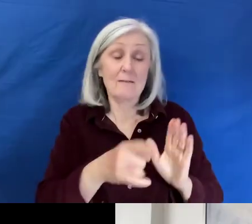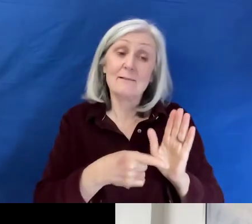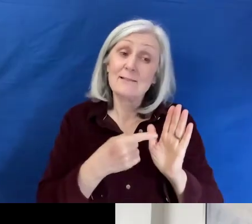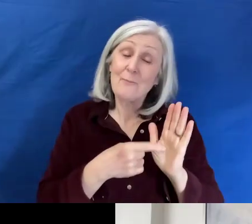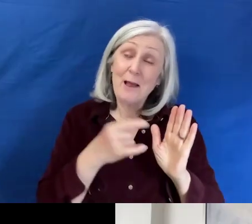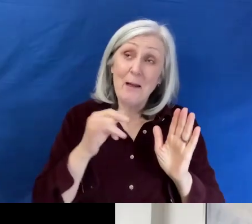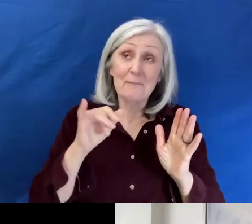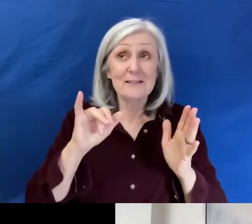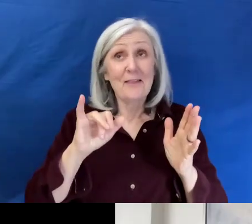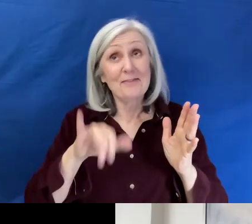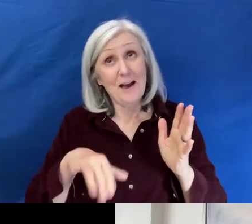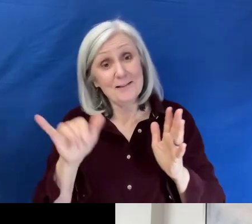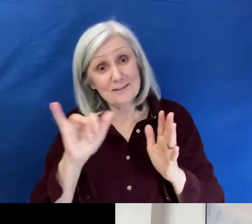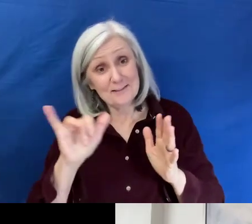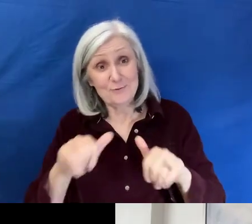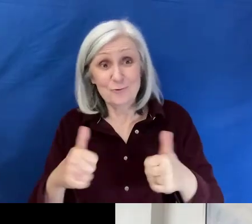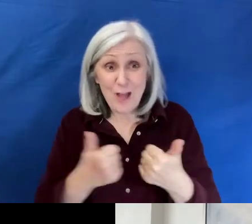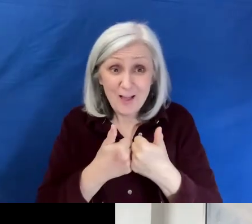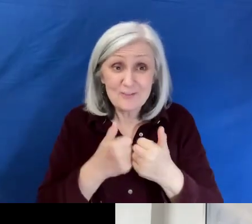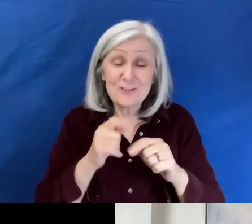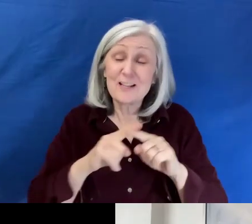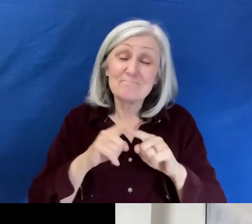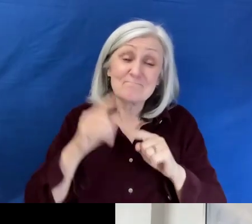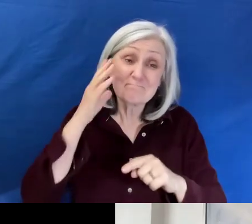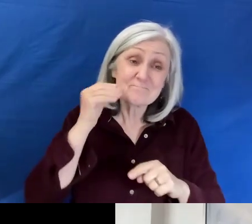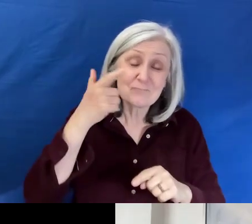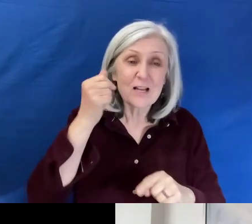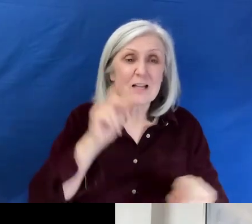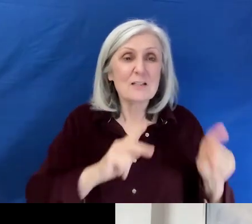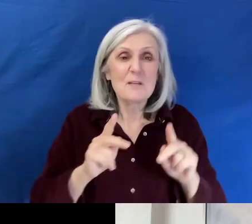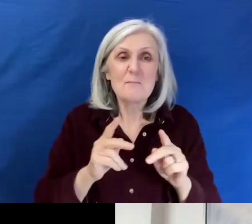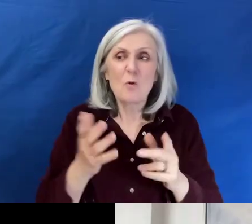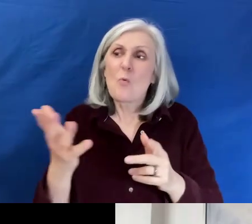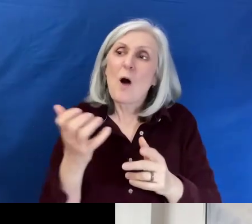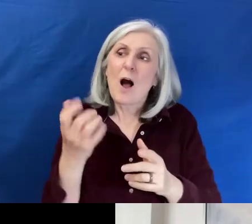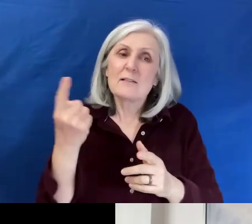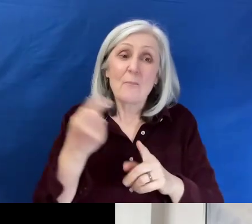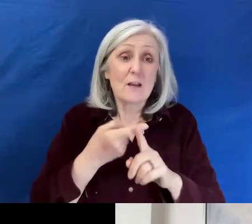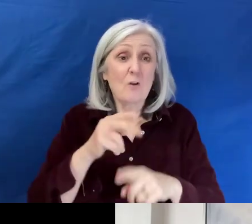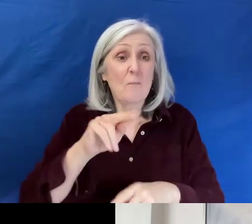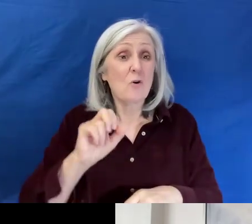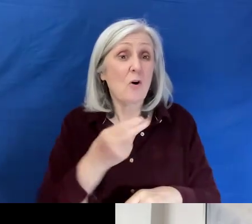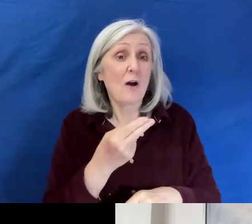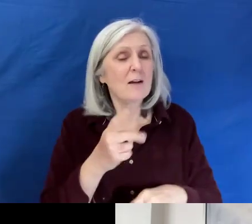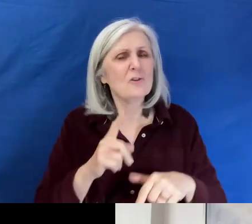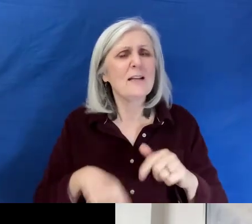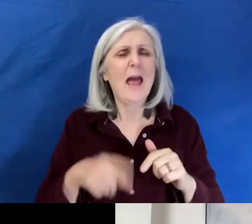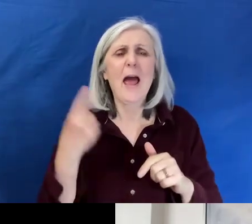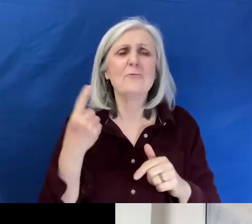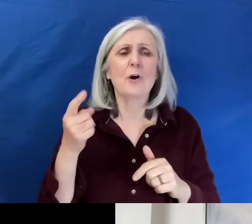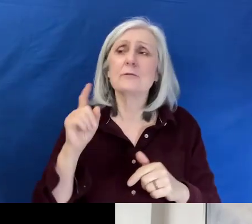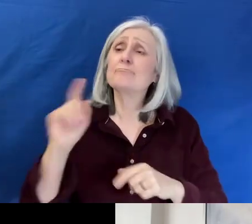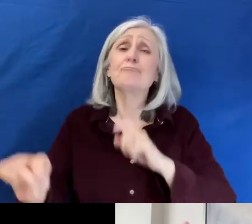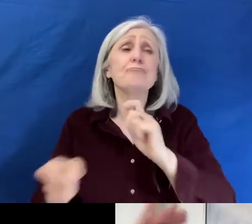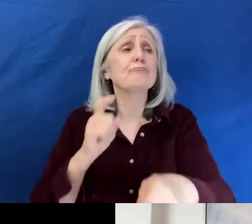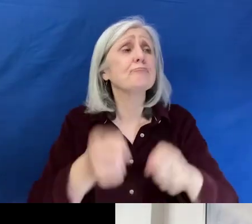bring on some more challenging experiences because people want certain things from her that she can't just give away sort of thing. And